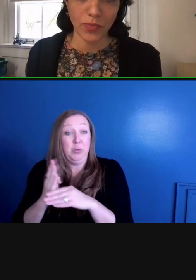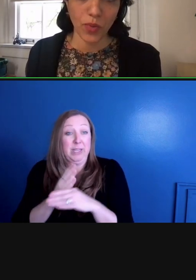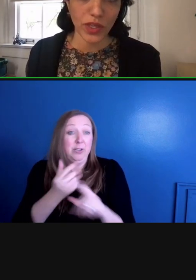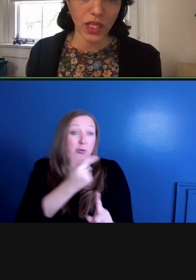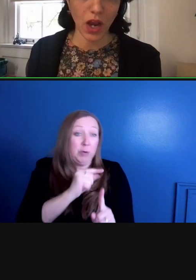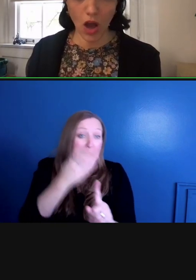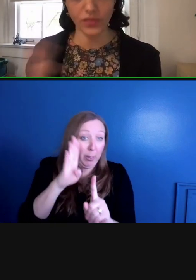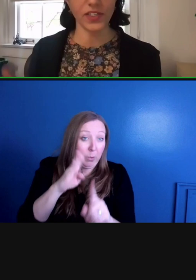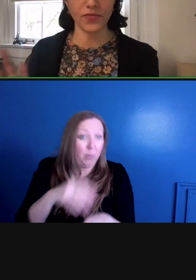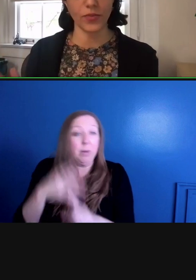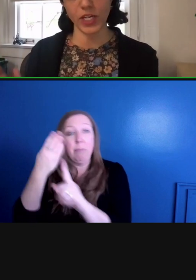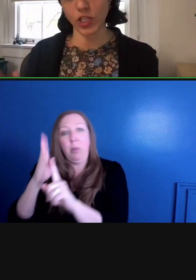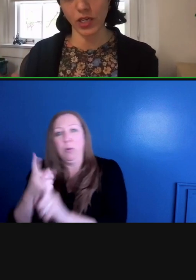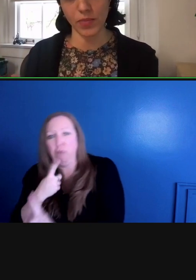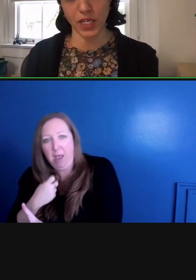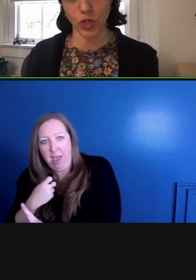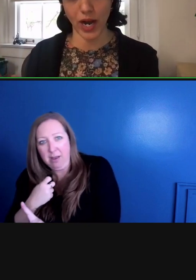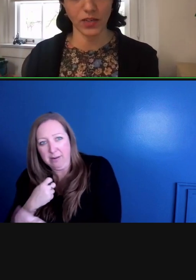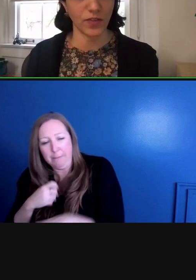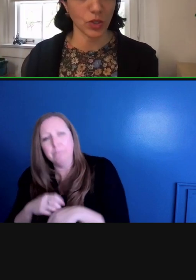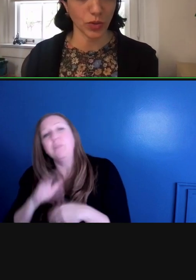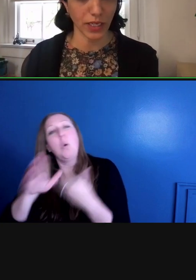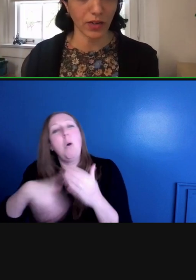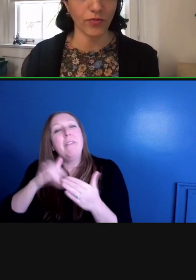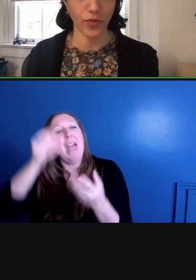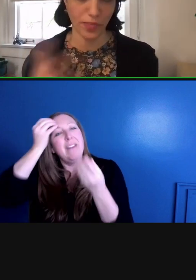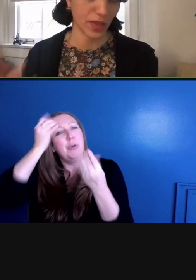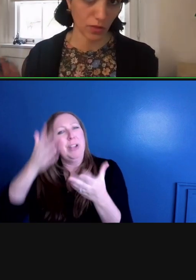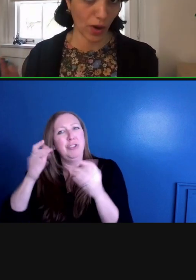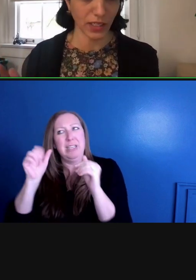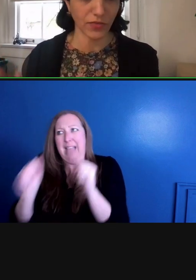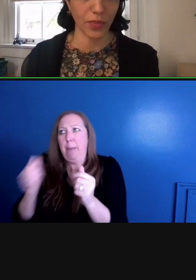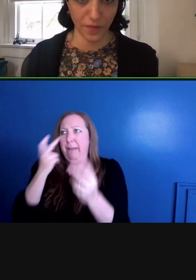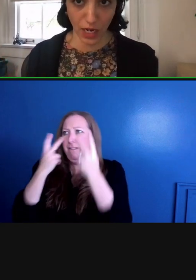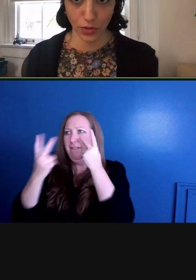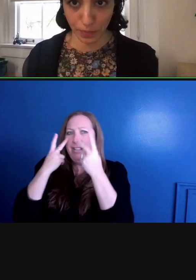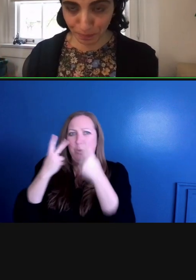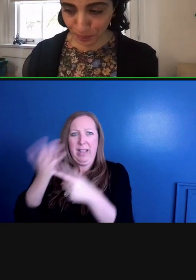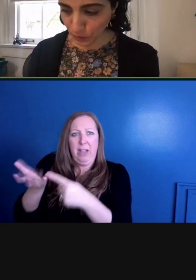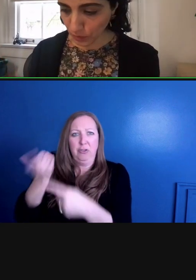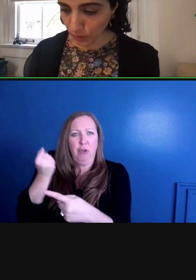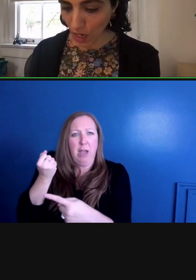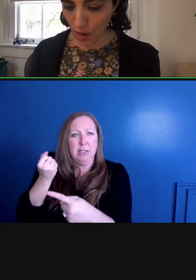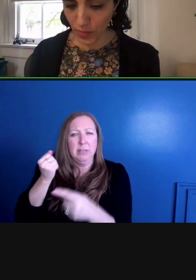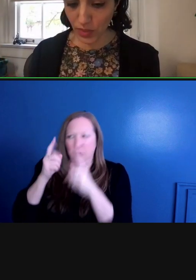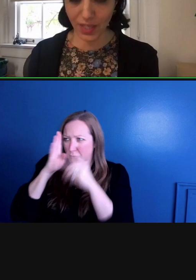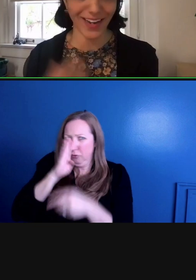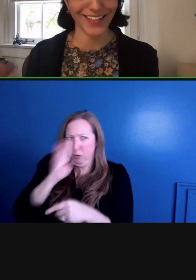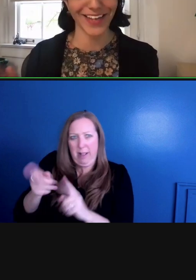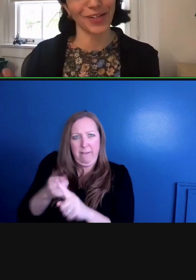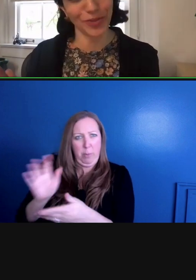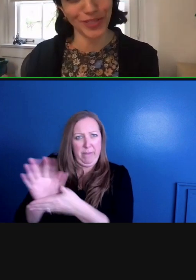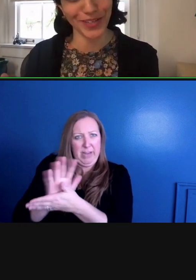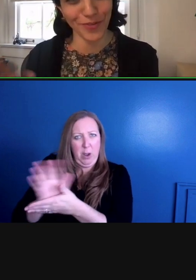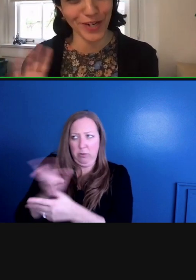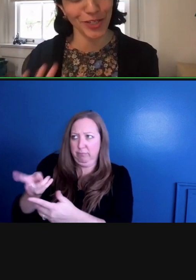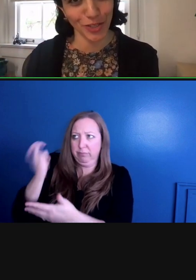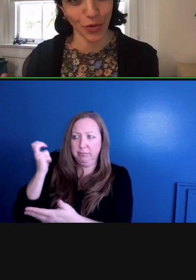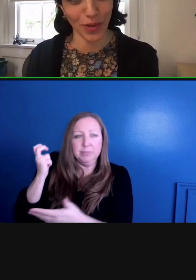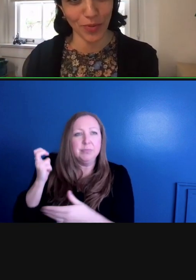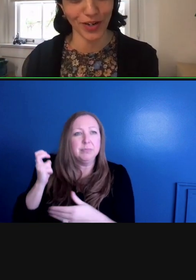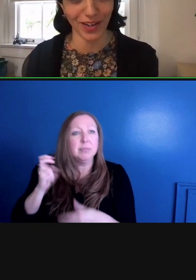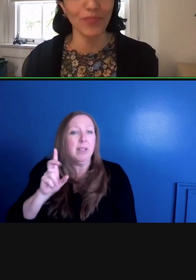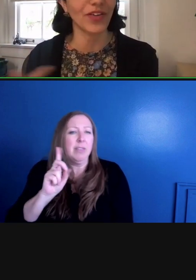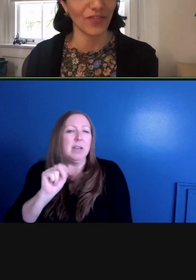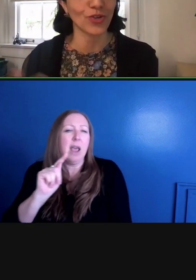And importantly, all of this information can be extracted visually directly from the videos. The data set includes this